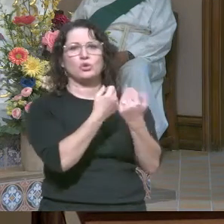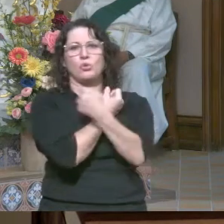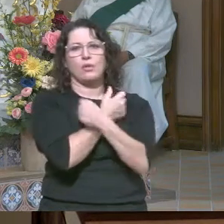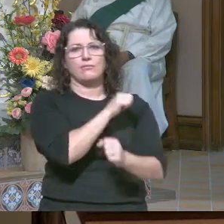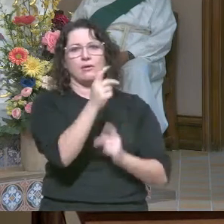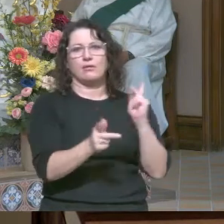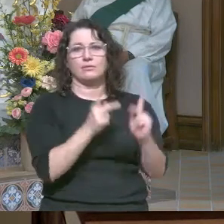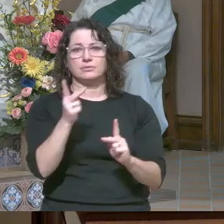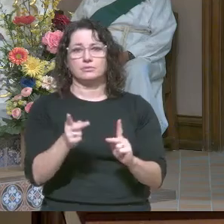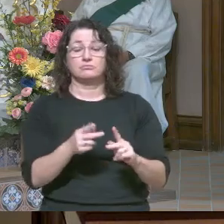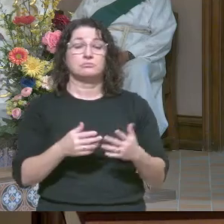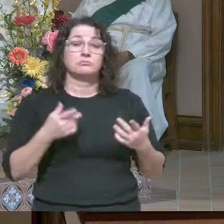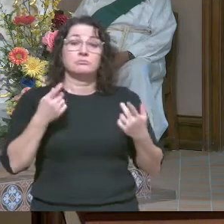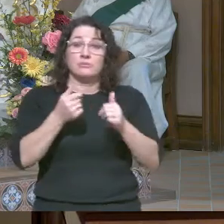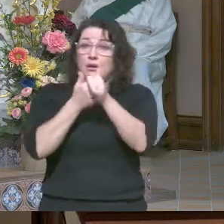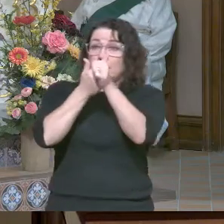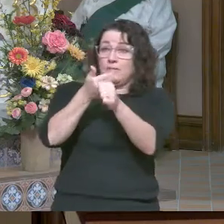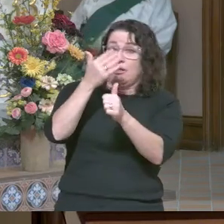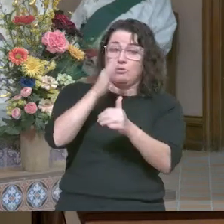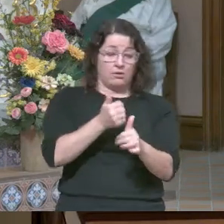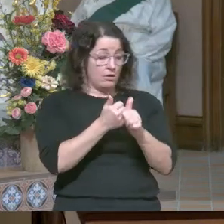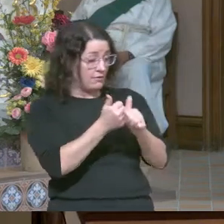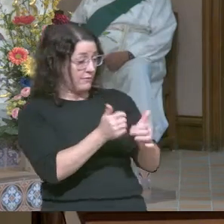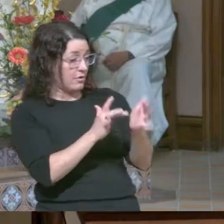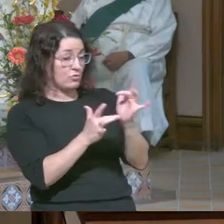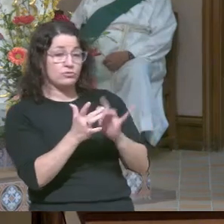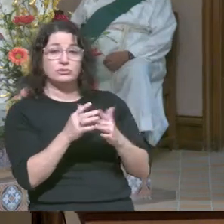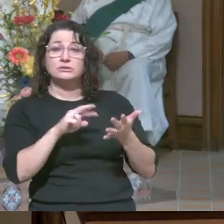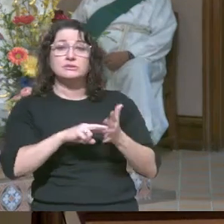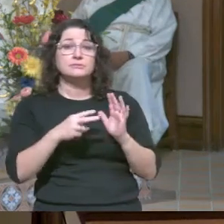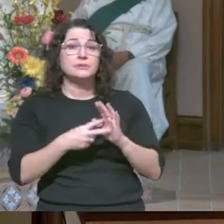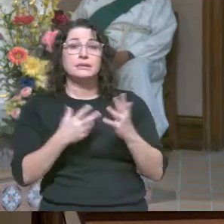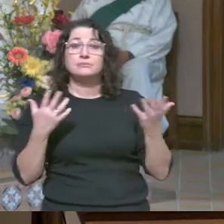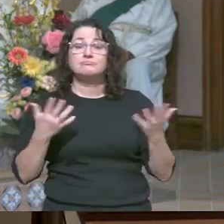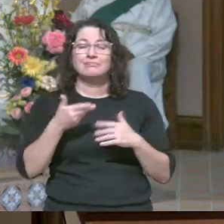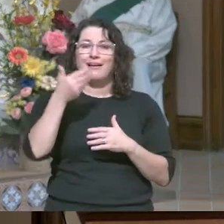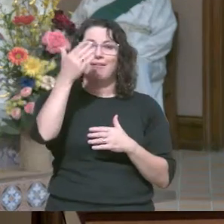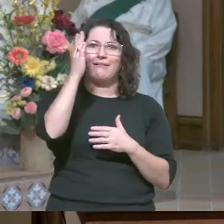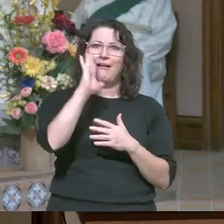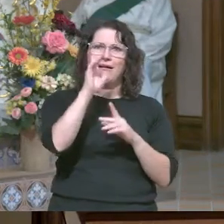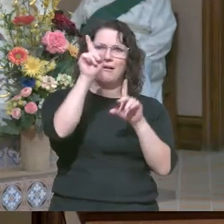And in following this God, in following Jesus, this God who's come among us,